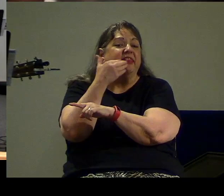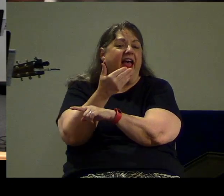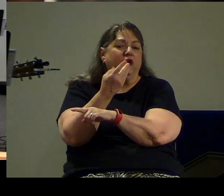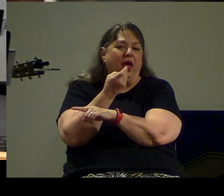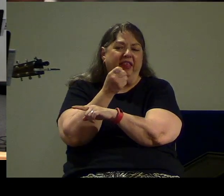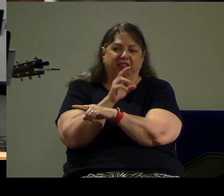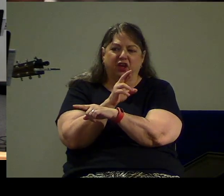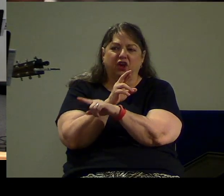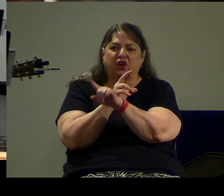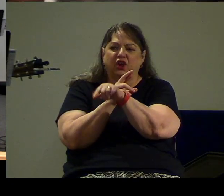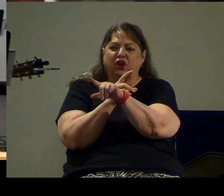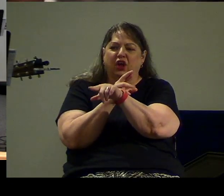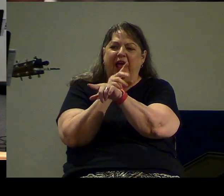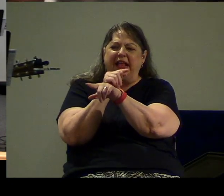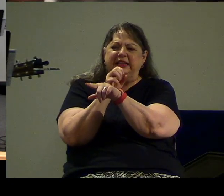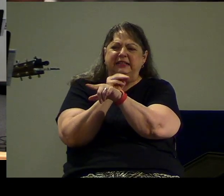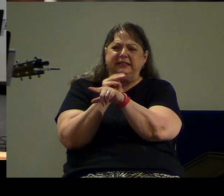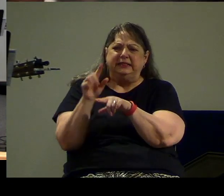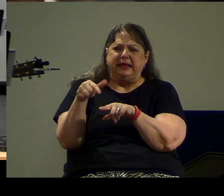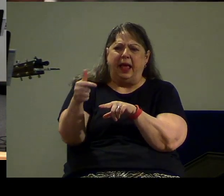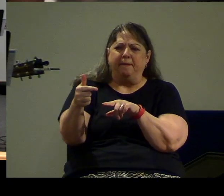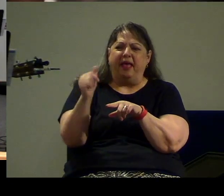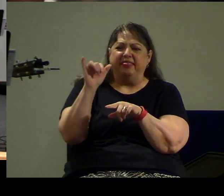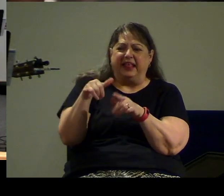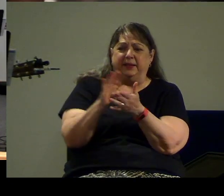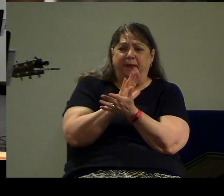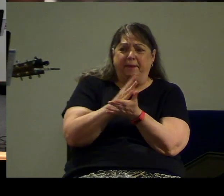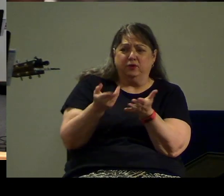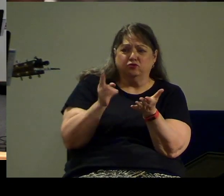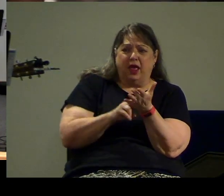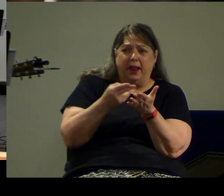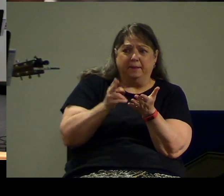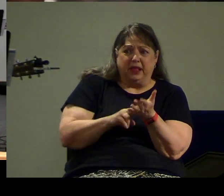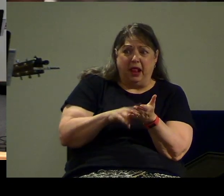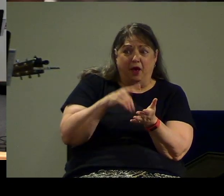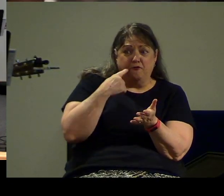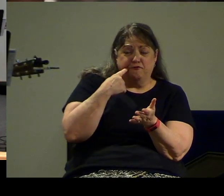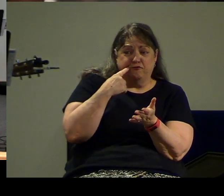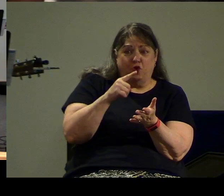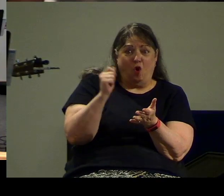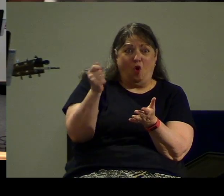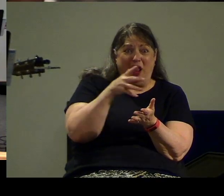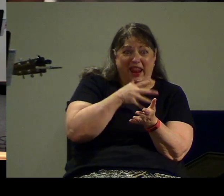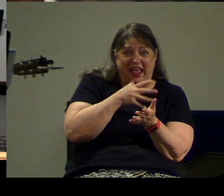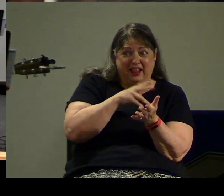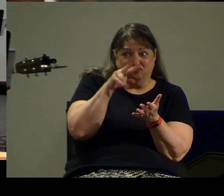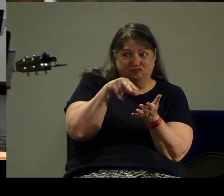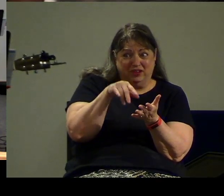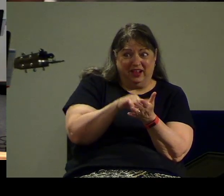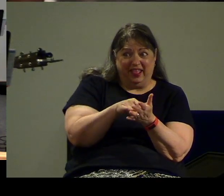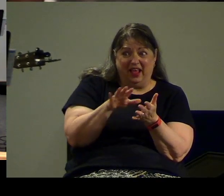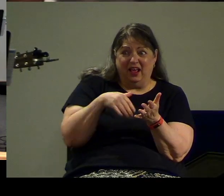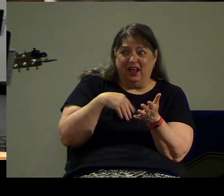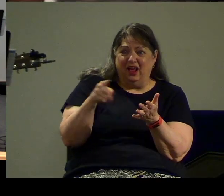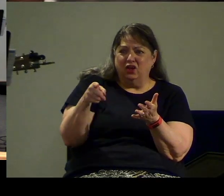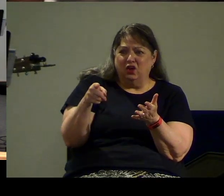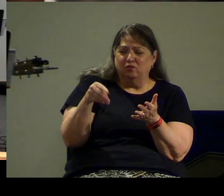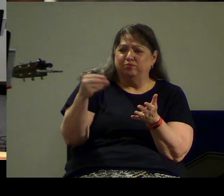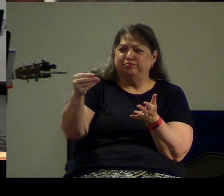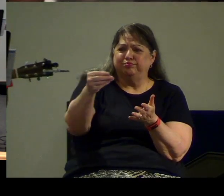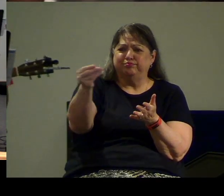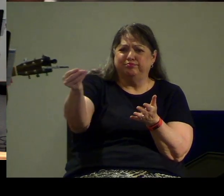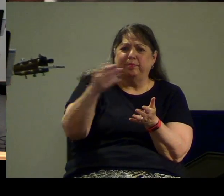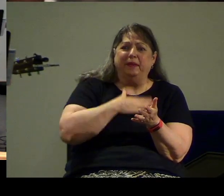I'm going to have you, that's a sign up list for the ladies. So if you'll just pass that on. I didn't know if Amy was coming or not.